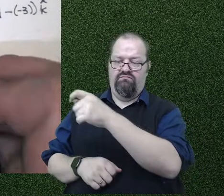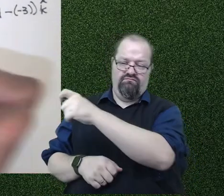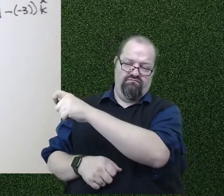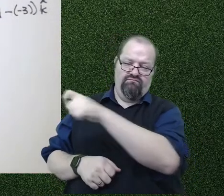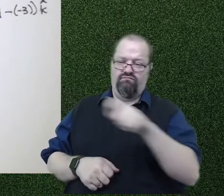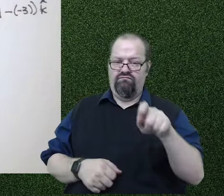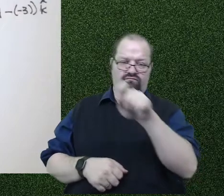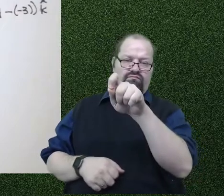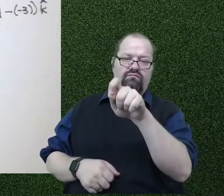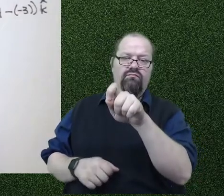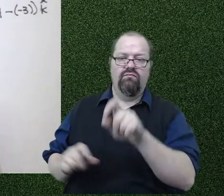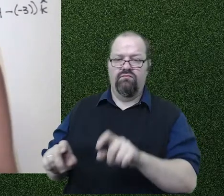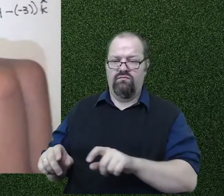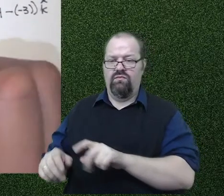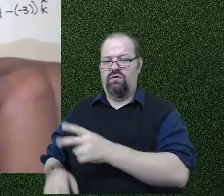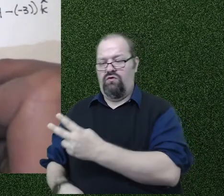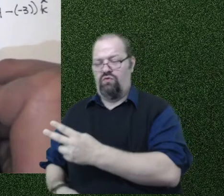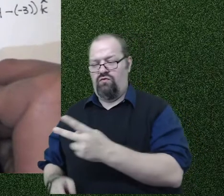vector.